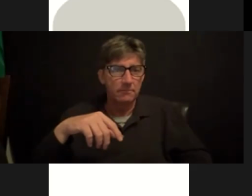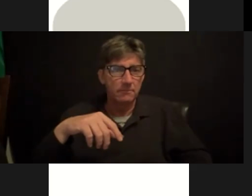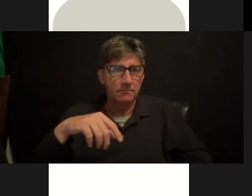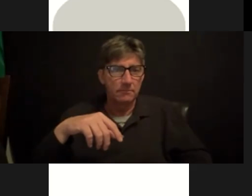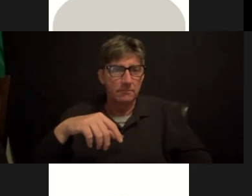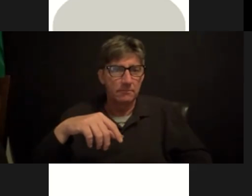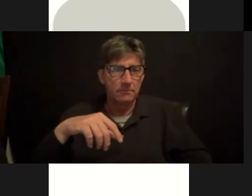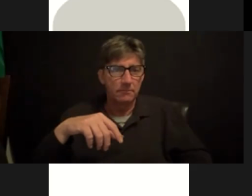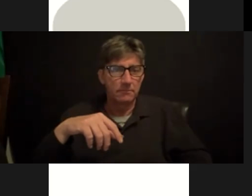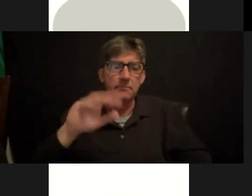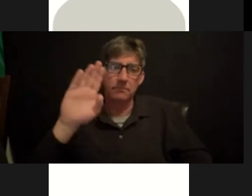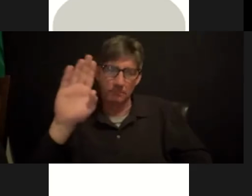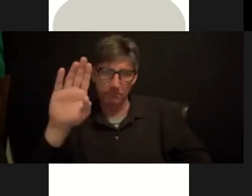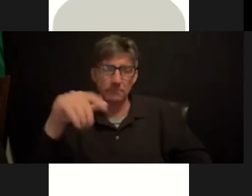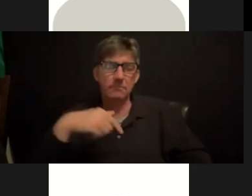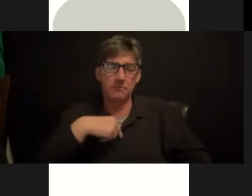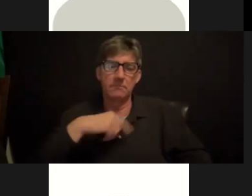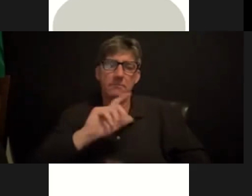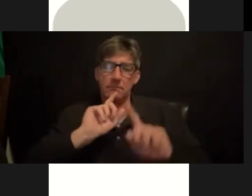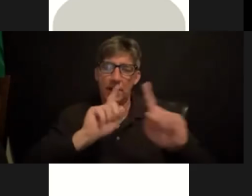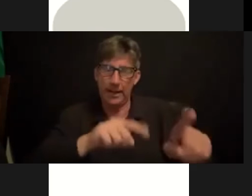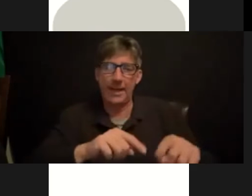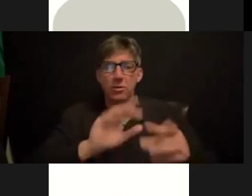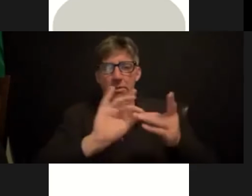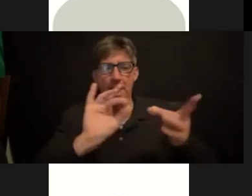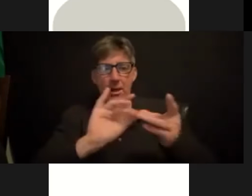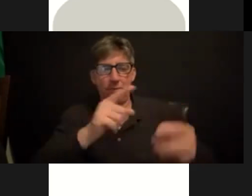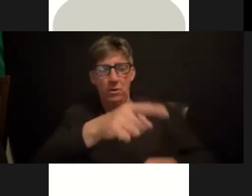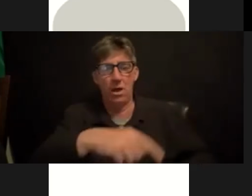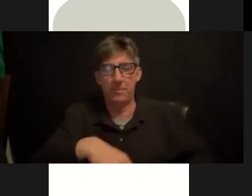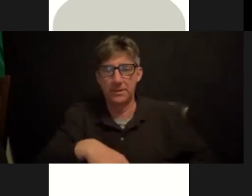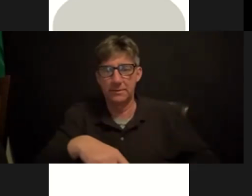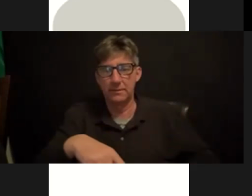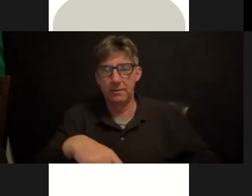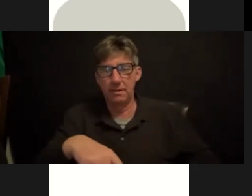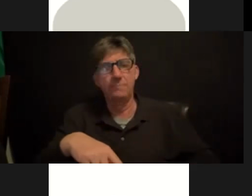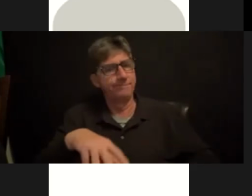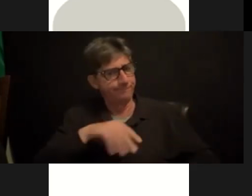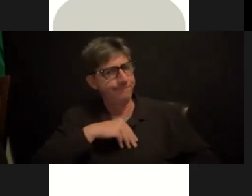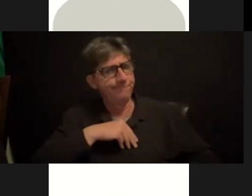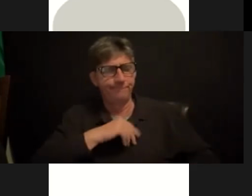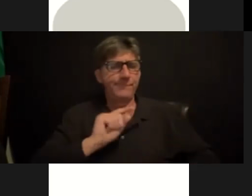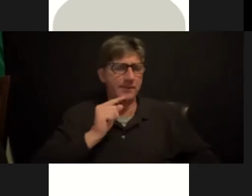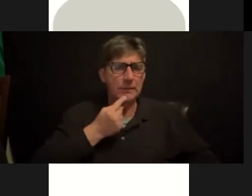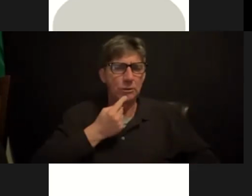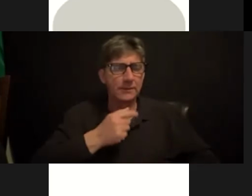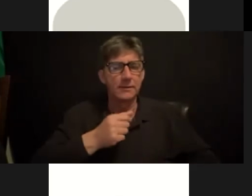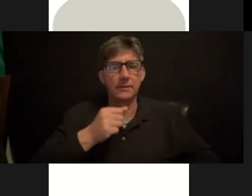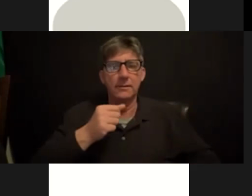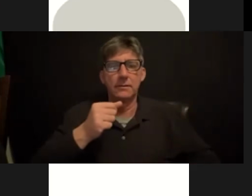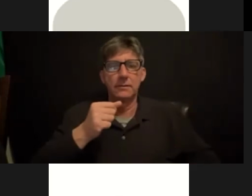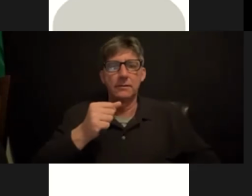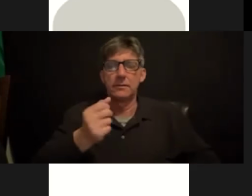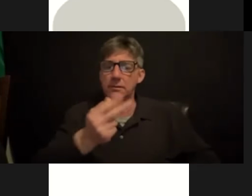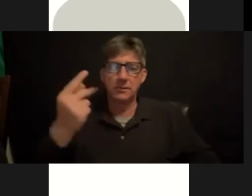So I can jump into that, Jeannie. Thank you for your comments. Take them very seriously. And there are a number of thoughts.